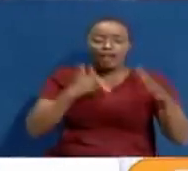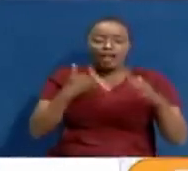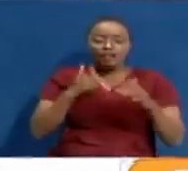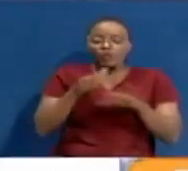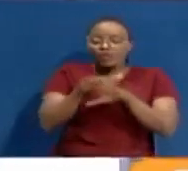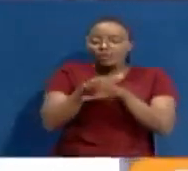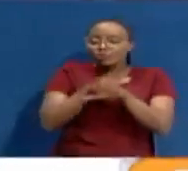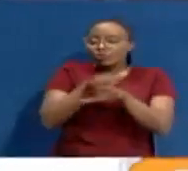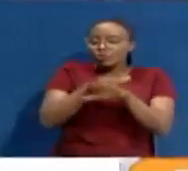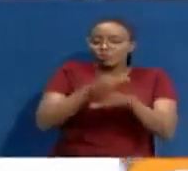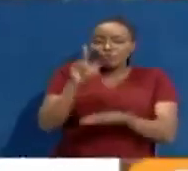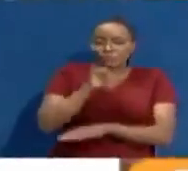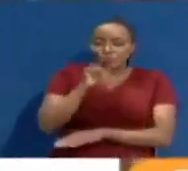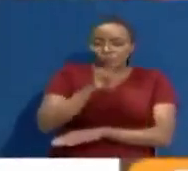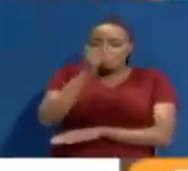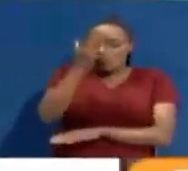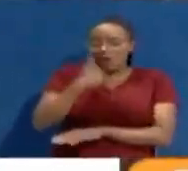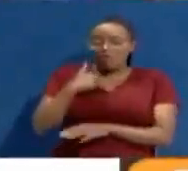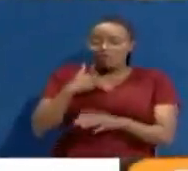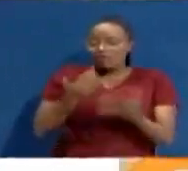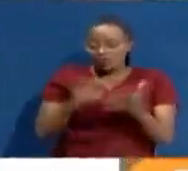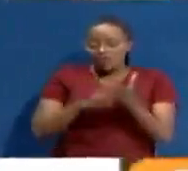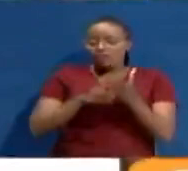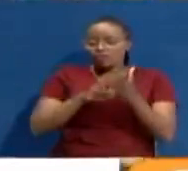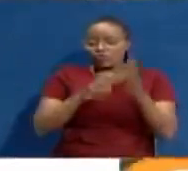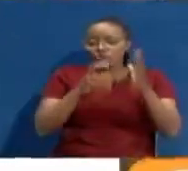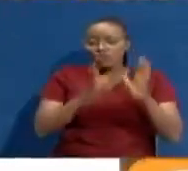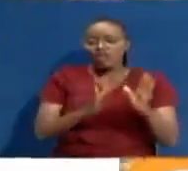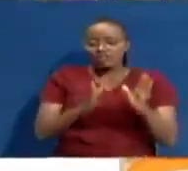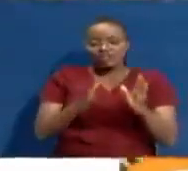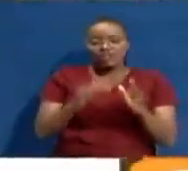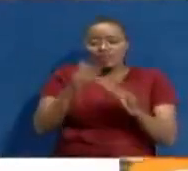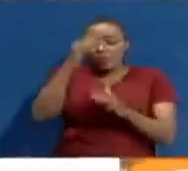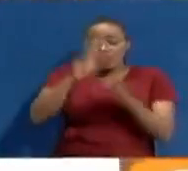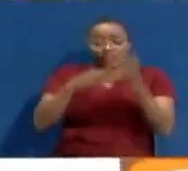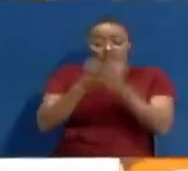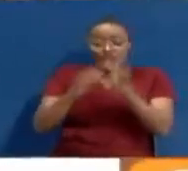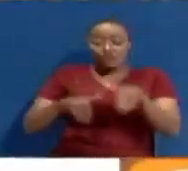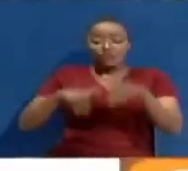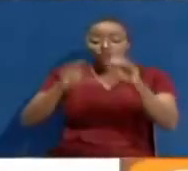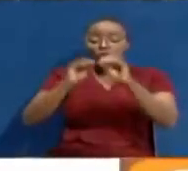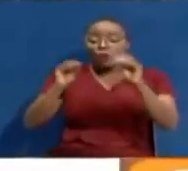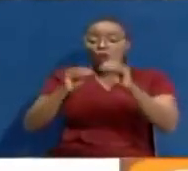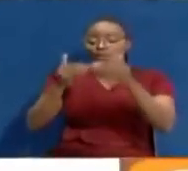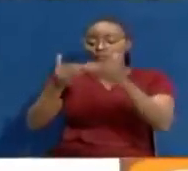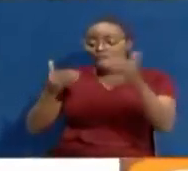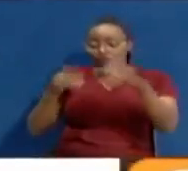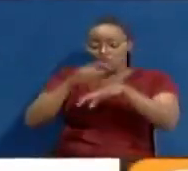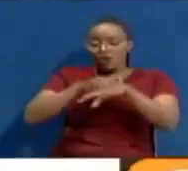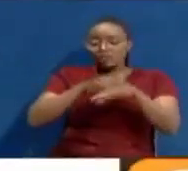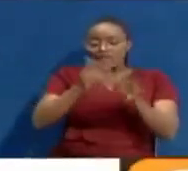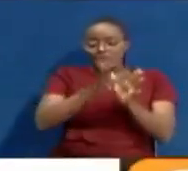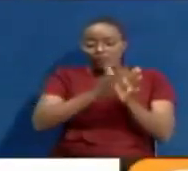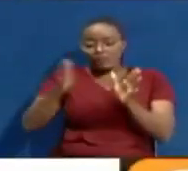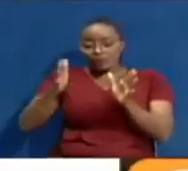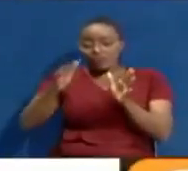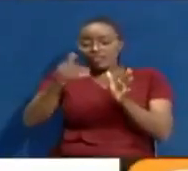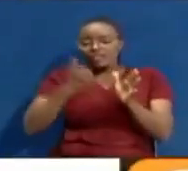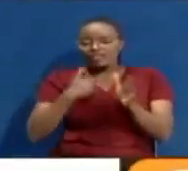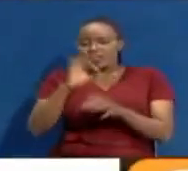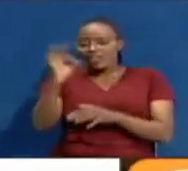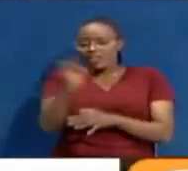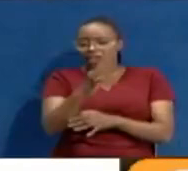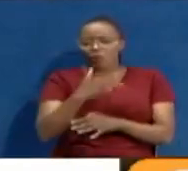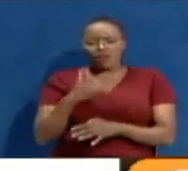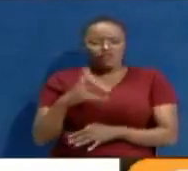of the project, faulting the contractor Smith & Gold Limited for failing to adhere to the initial timelines. The trio were equally